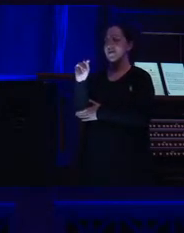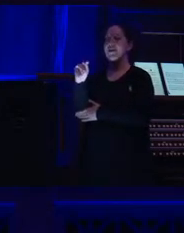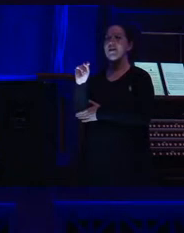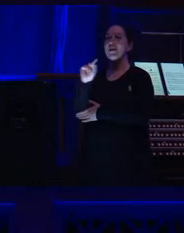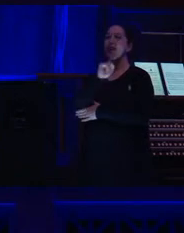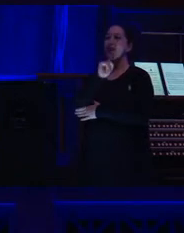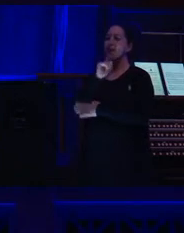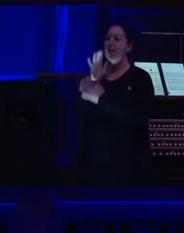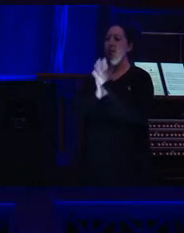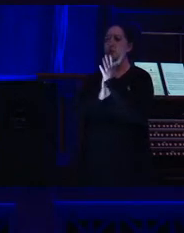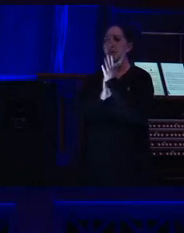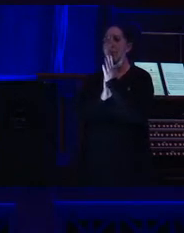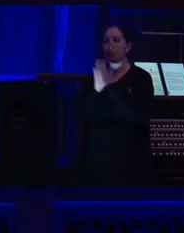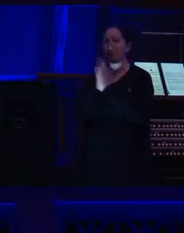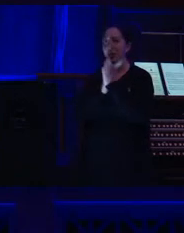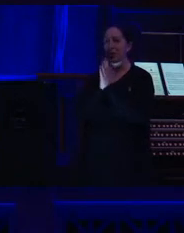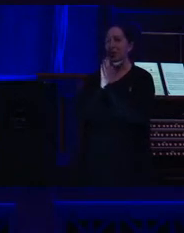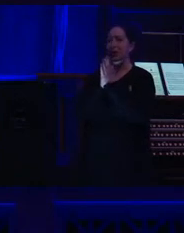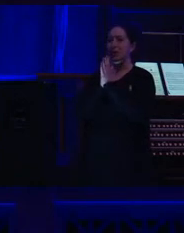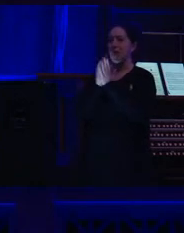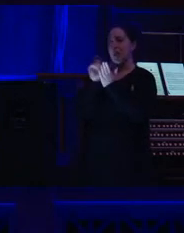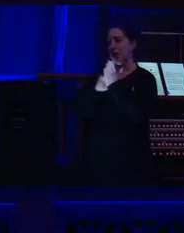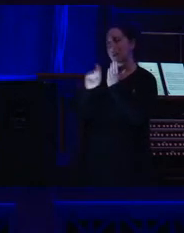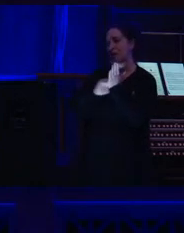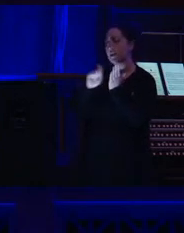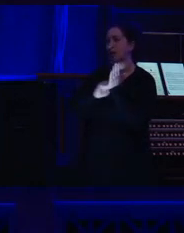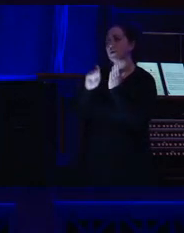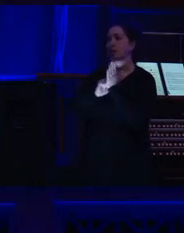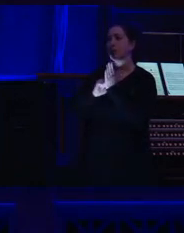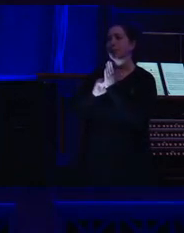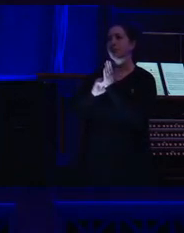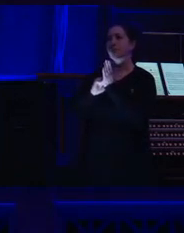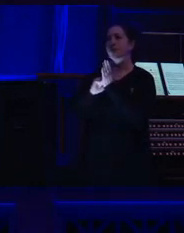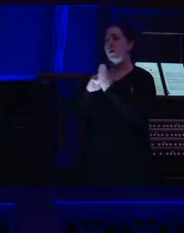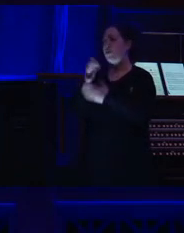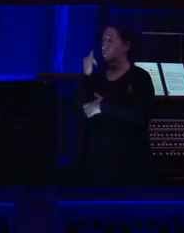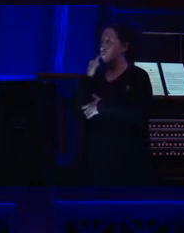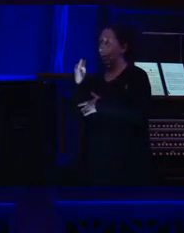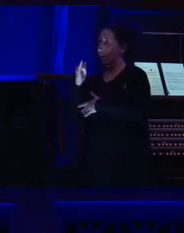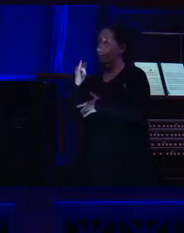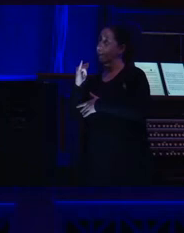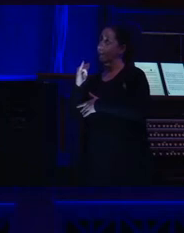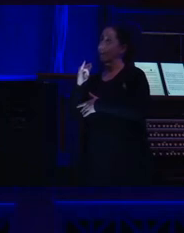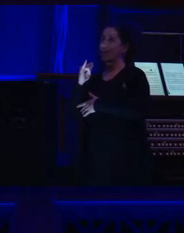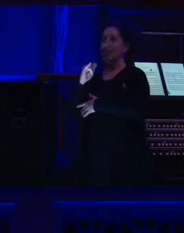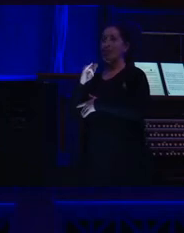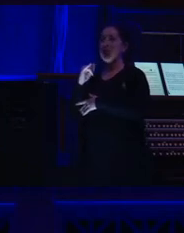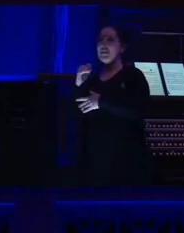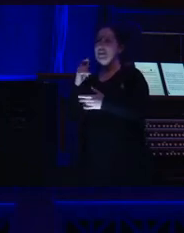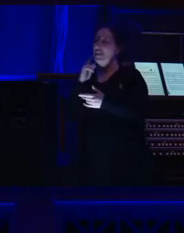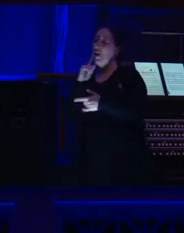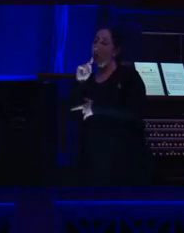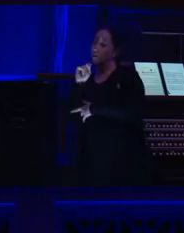He's equally at home writing for a journal of immunology or writing a tweet.